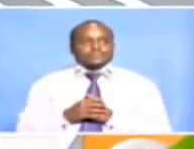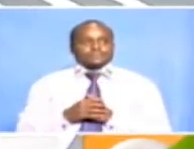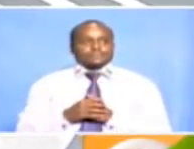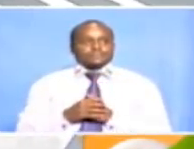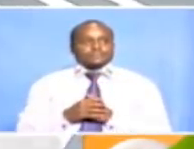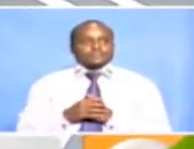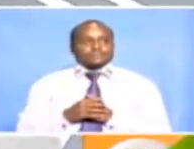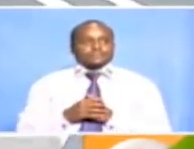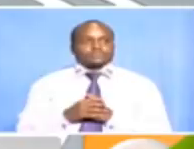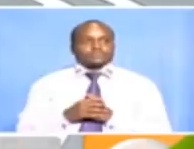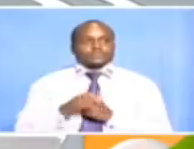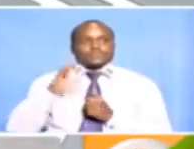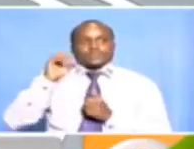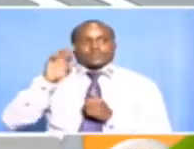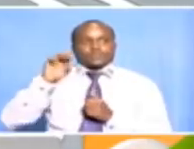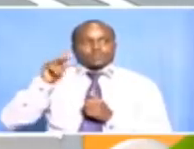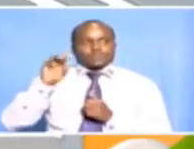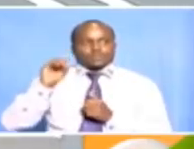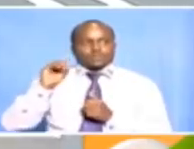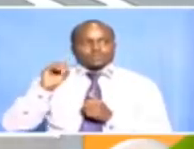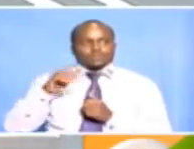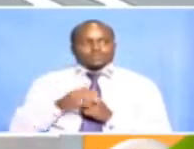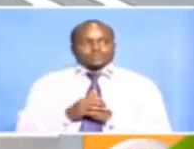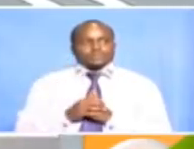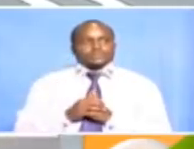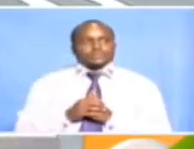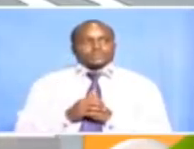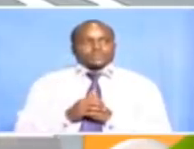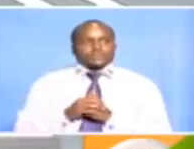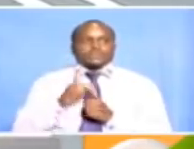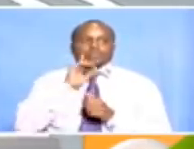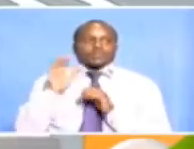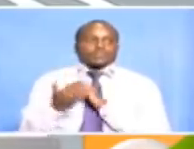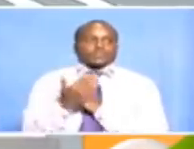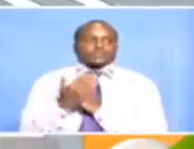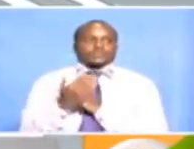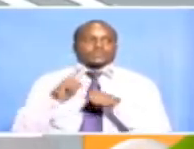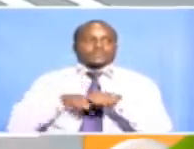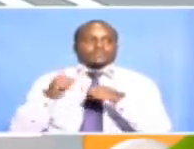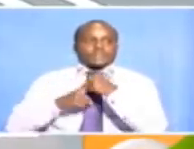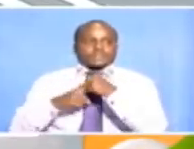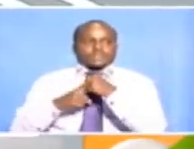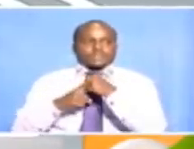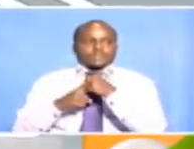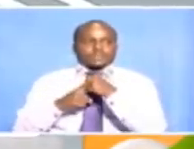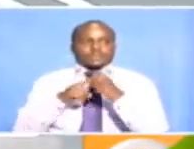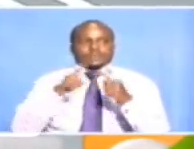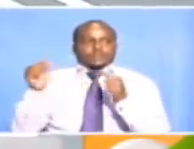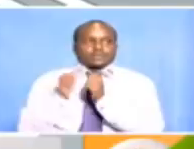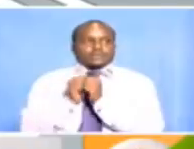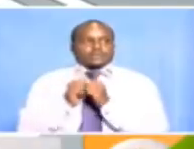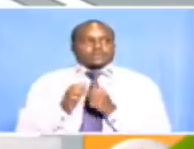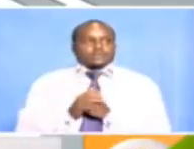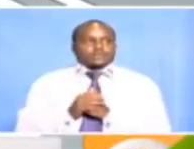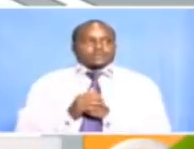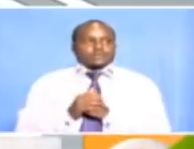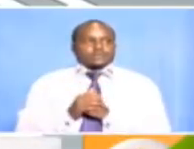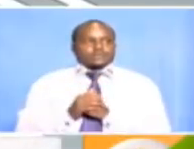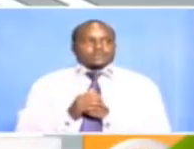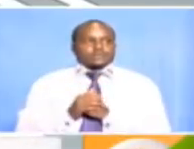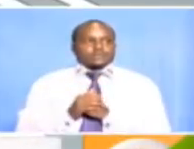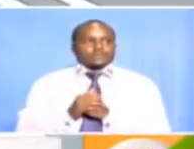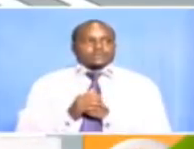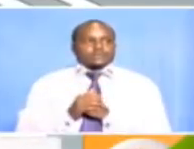Samuel Oloko. Is he the KPMDU guy? Yeah. All right. Tomorrow morning, 6 a.m. to 10 a.m. on Hot 96. Sonko is not a person to be intimidated.